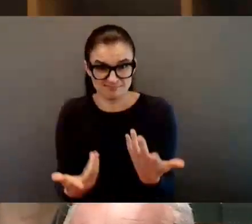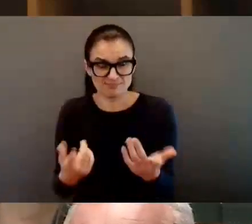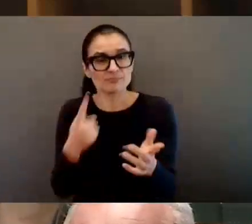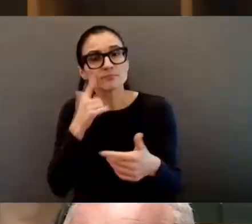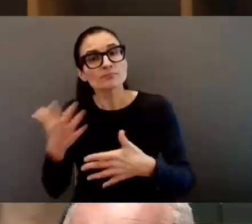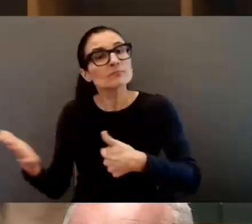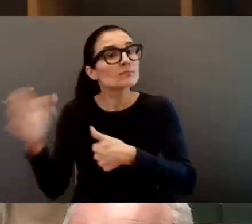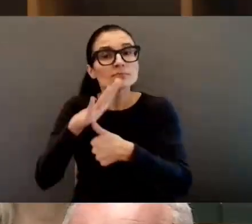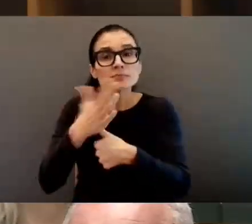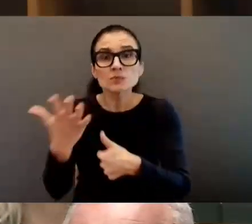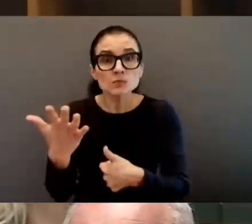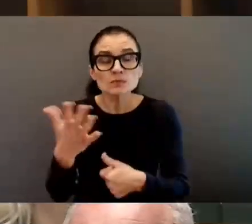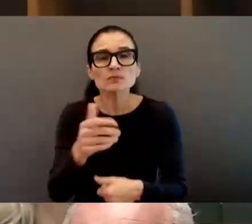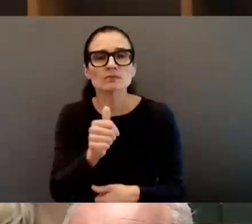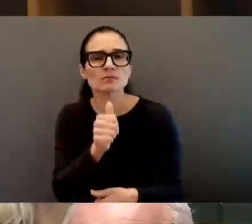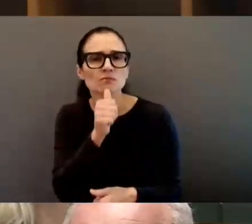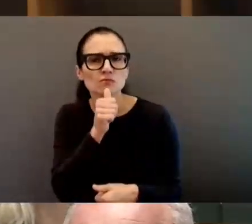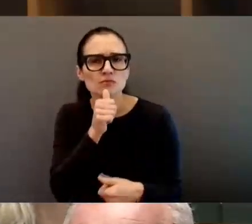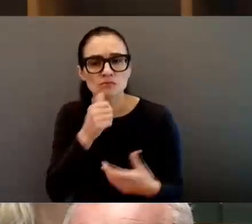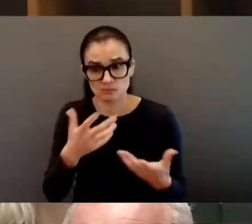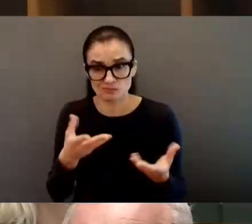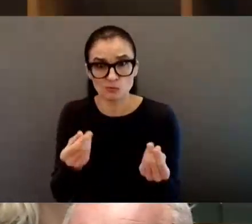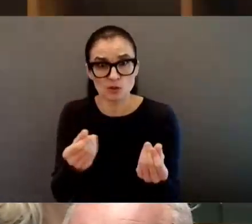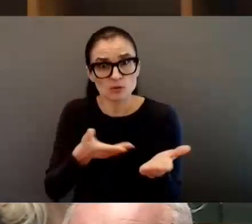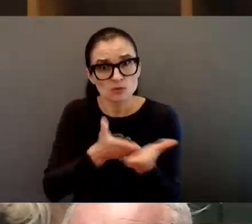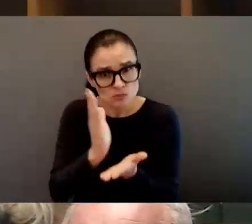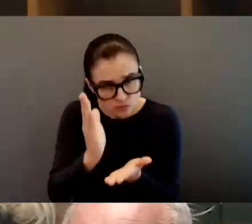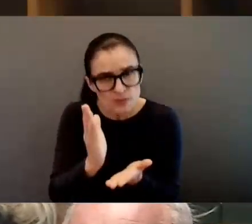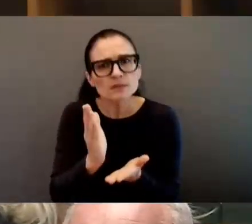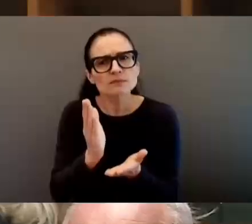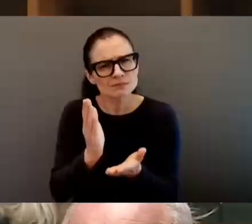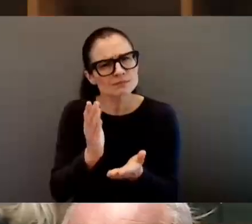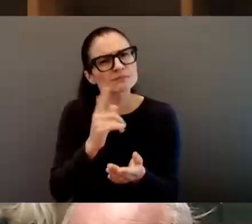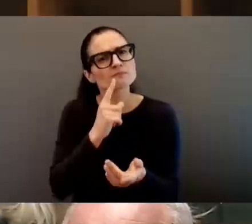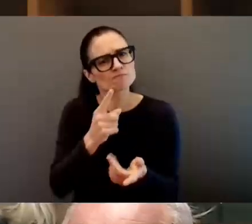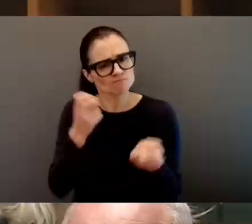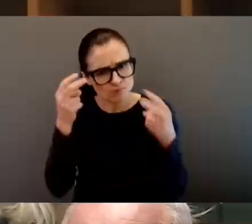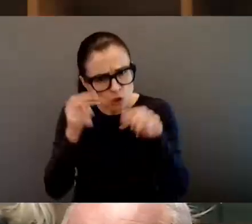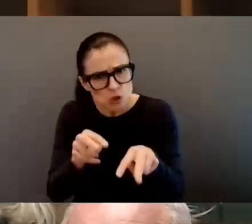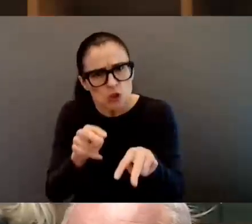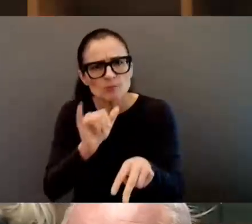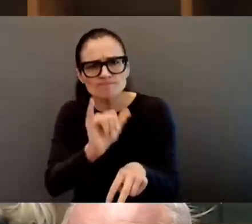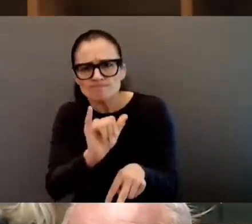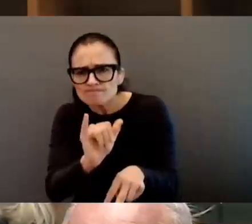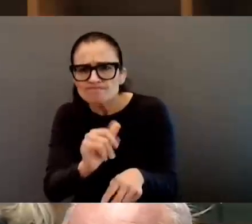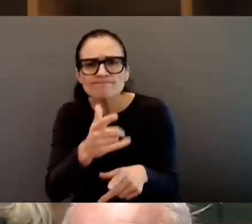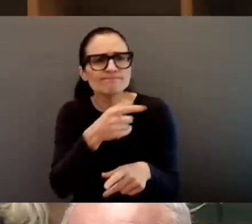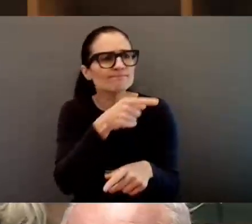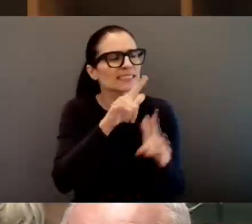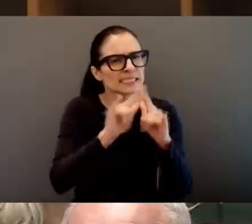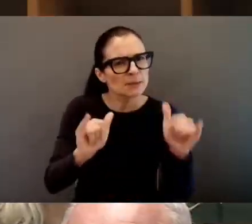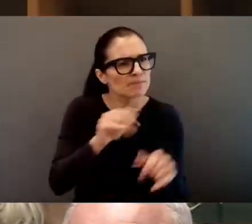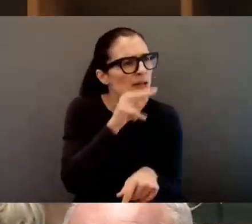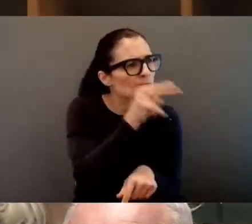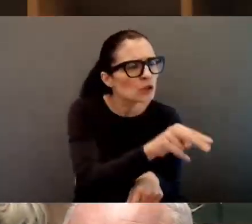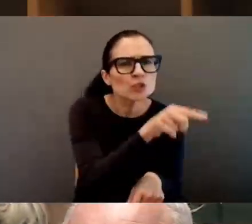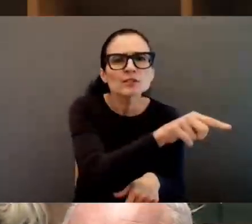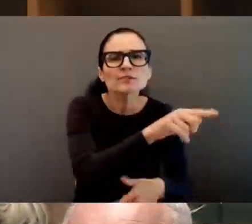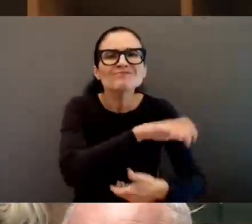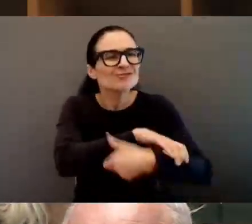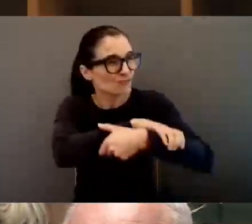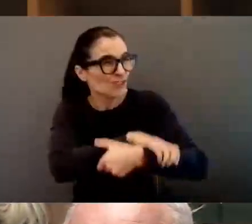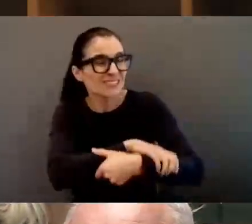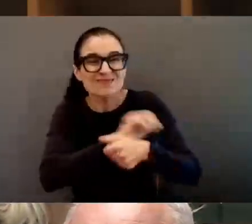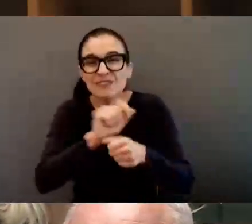difficult issues of reconciliation with our First Nations governments, and we've been doing that. Mr. Speaker, I invite the